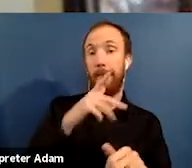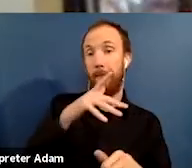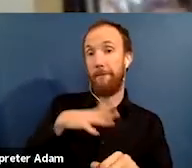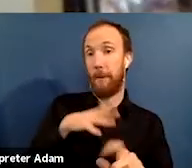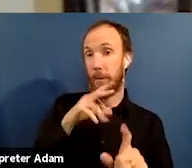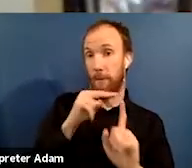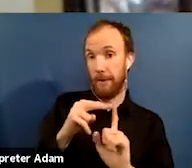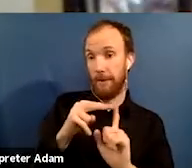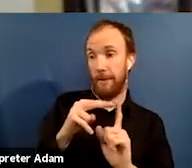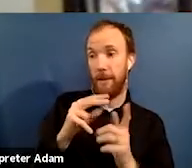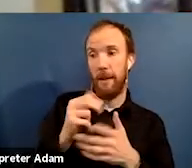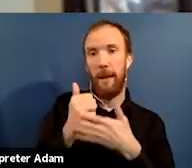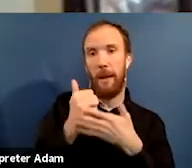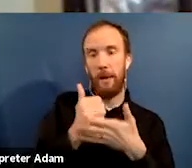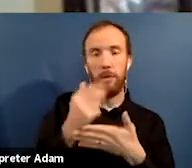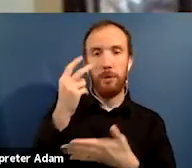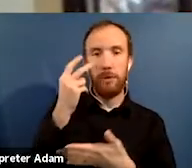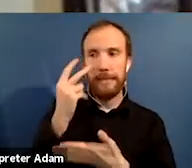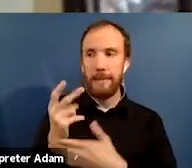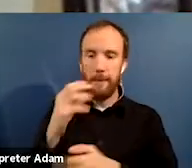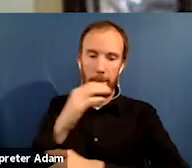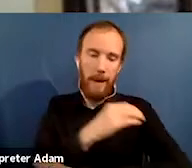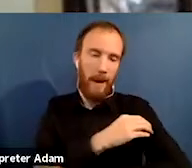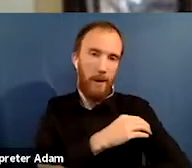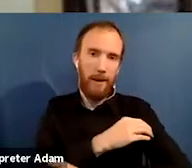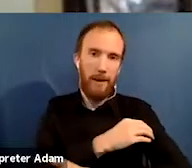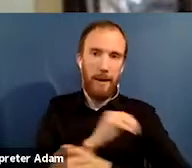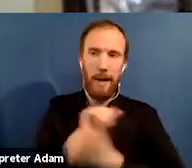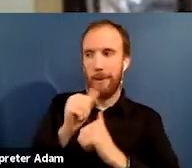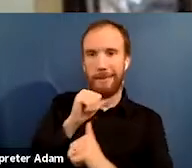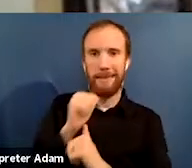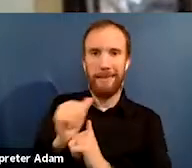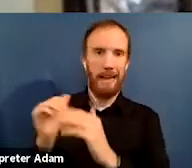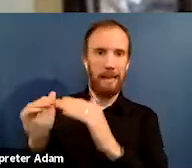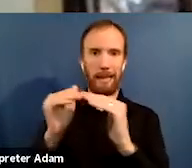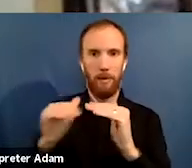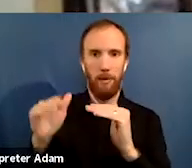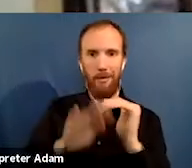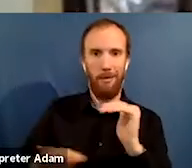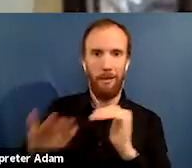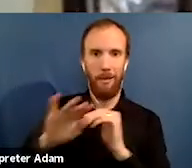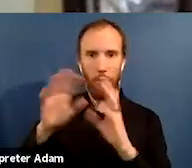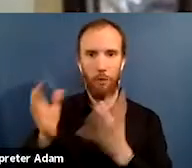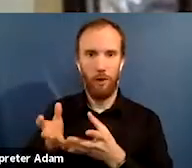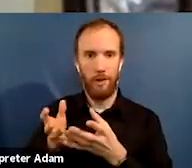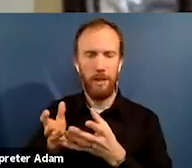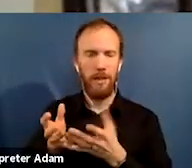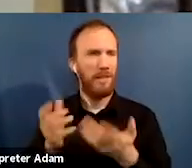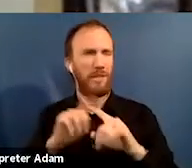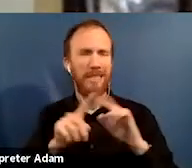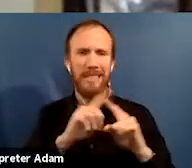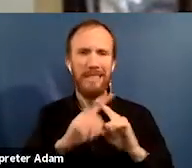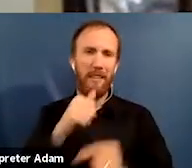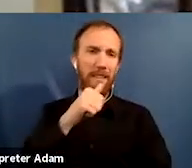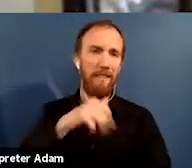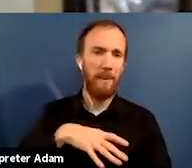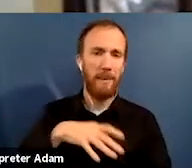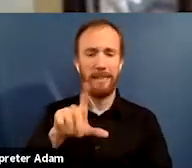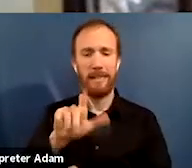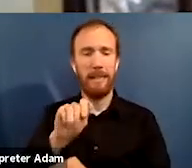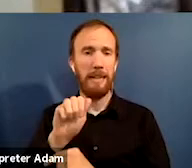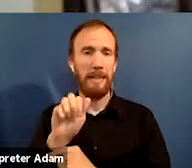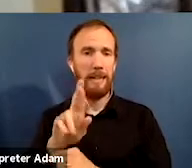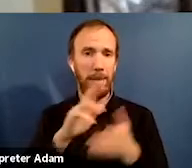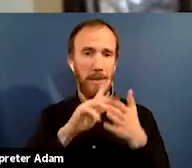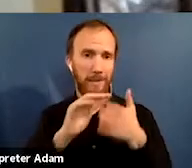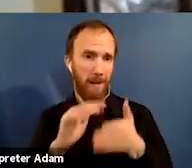you to ways in which power is not distributed equally in the world. And so there's a whole tradition of feminist labor studies scholarship, which looks